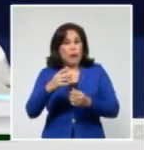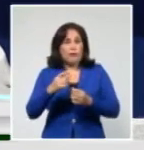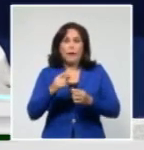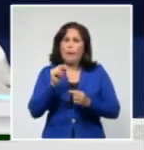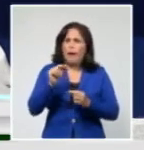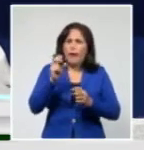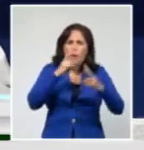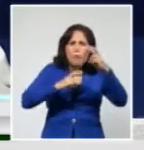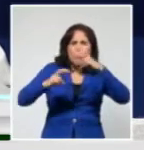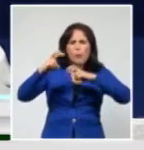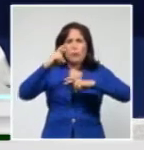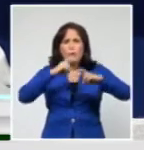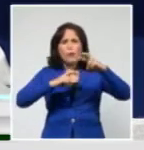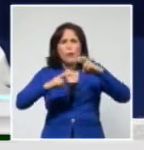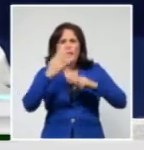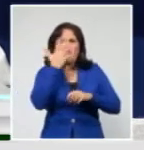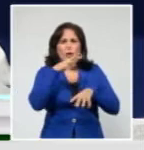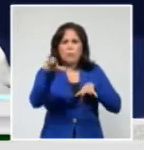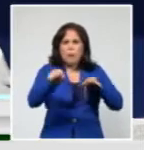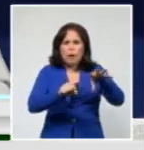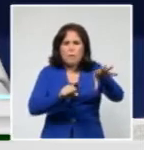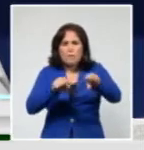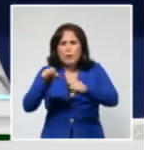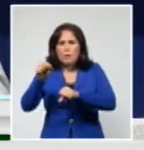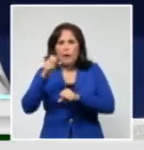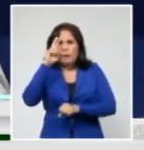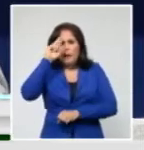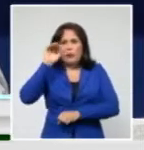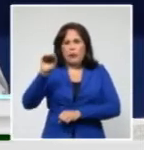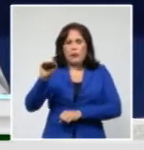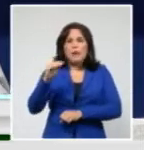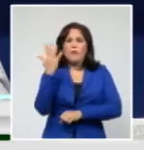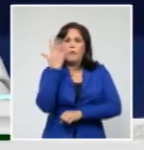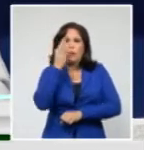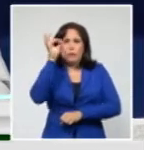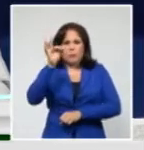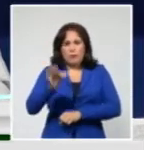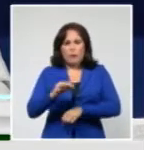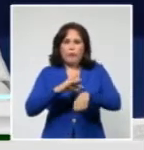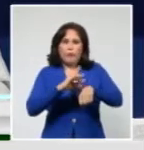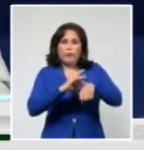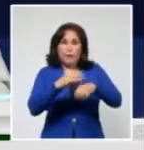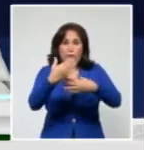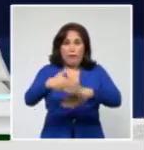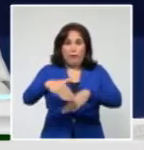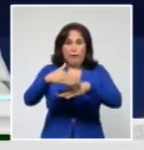2,199 of the samples were processed at the Pedro Curi Tropical Medicine Institute,